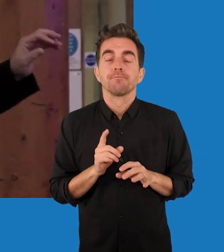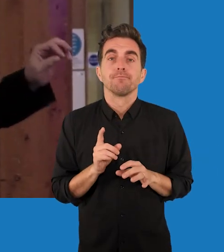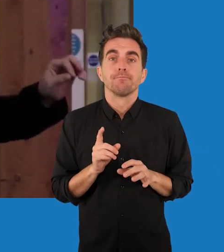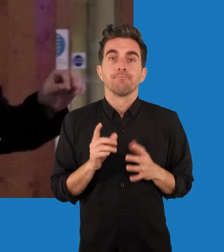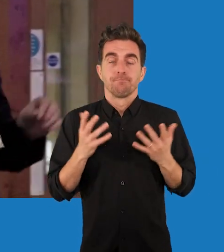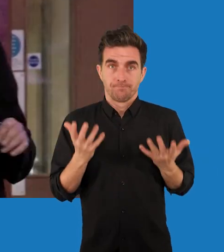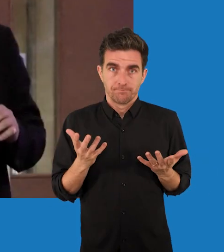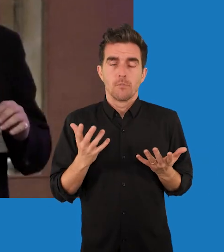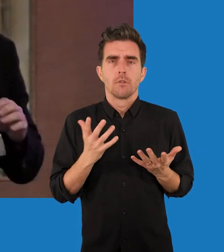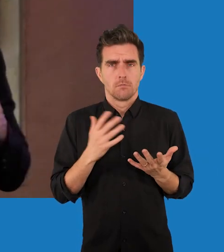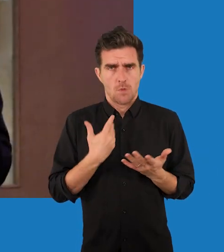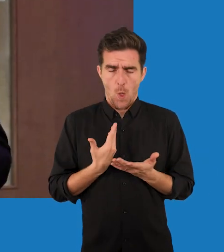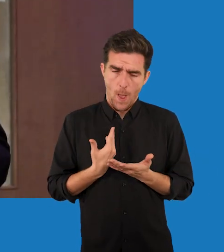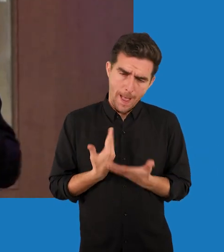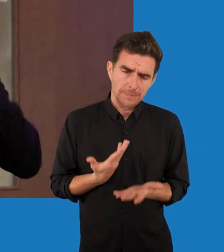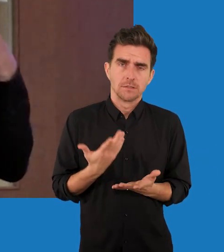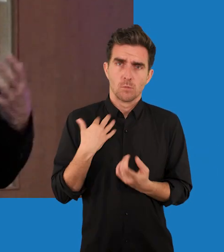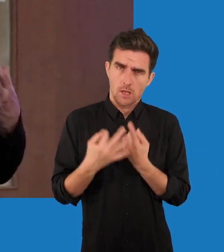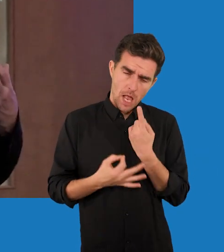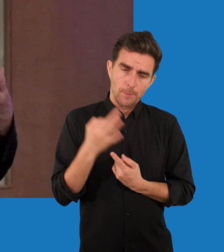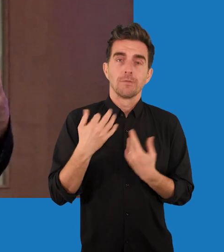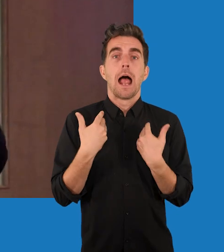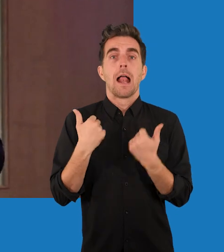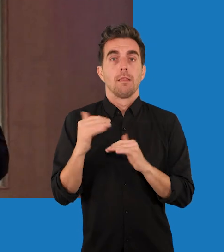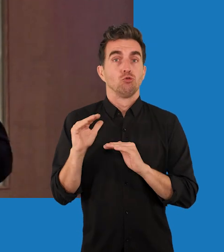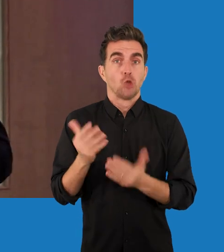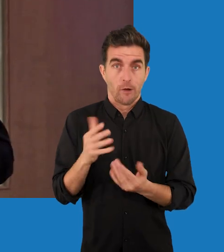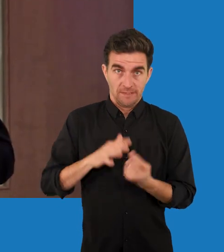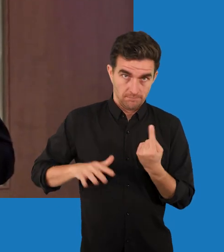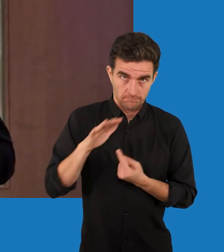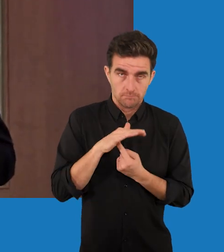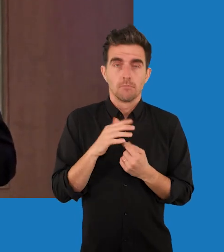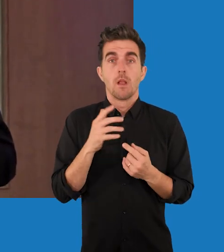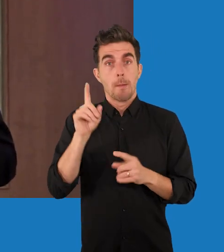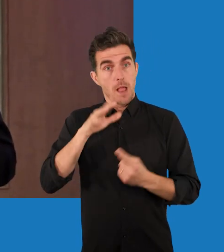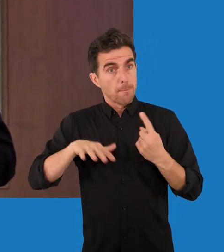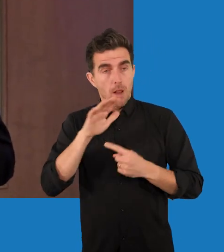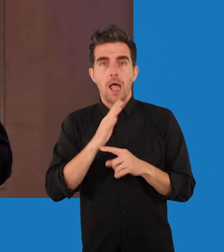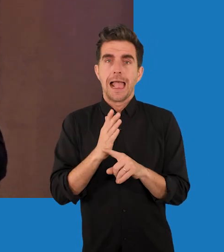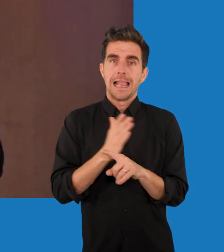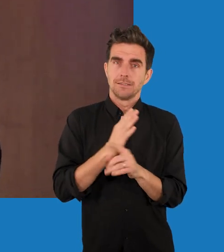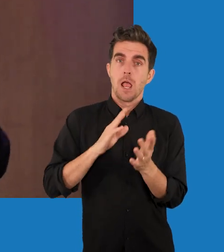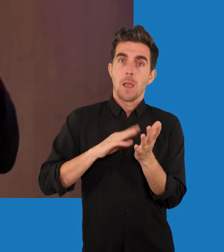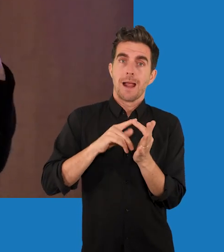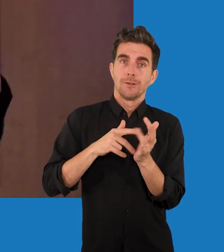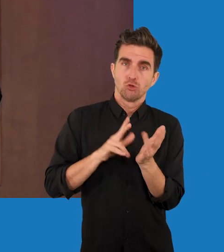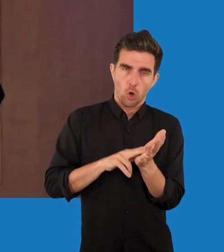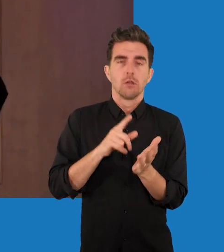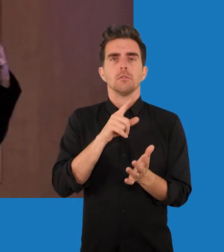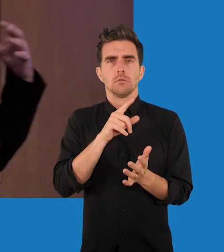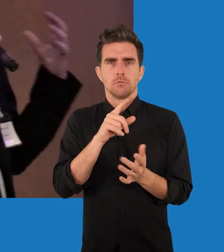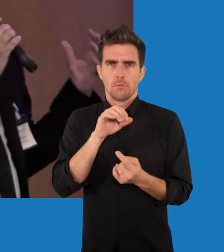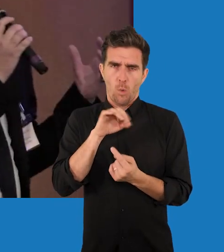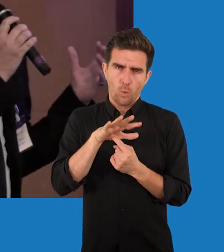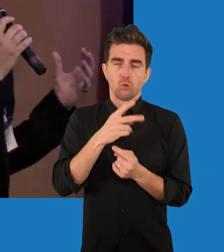am back on. We are really committed to improving the health services for people in East Merton because they are part